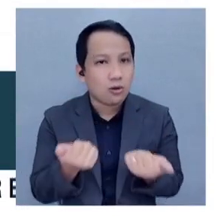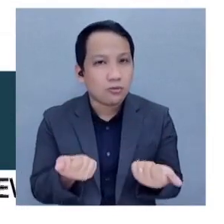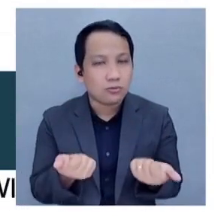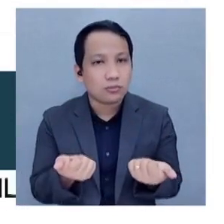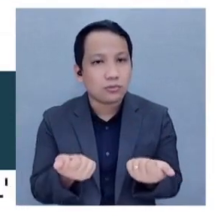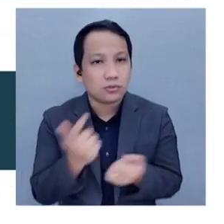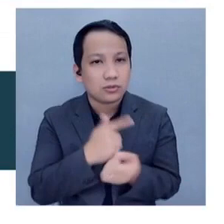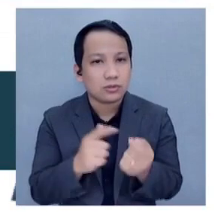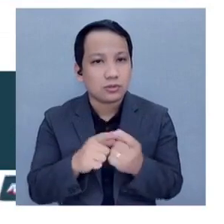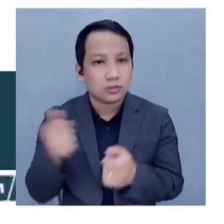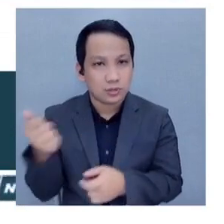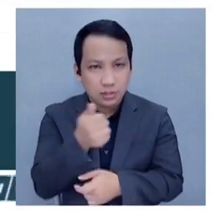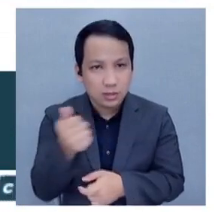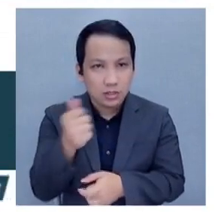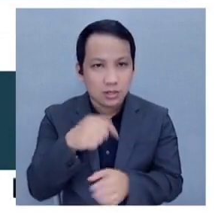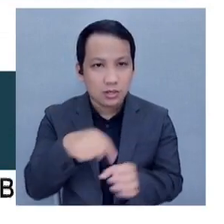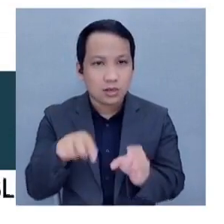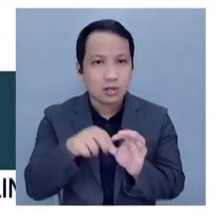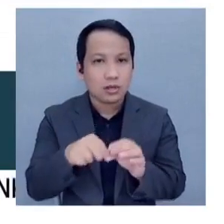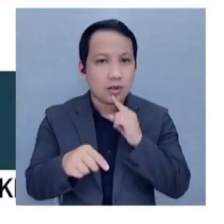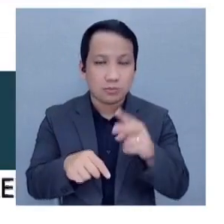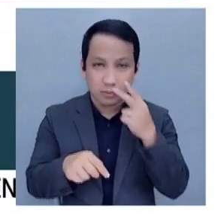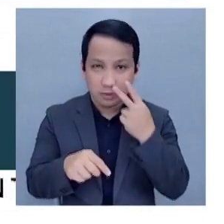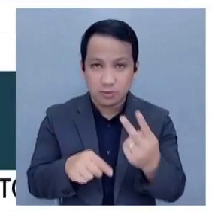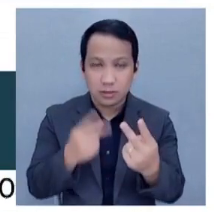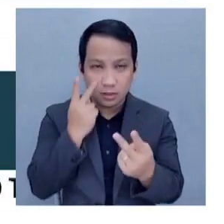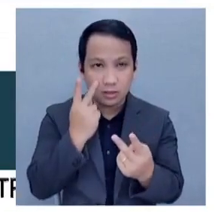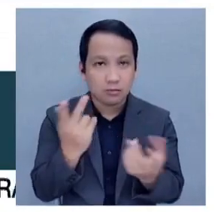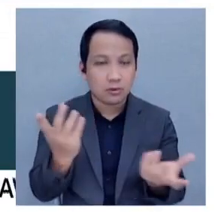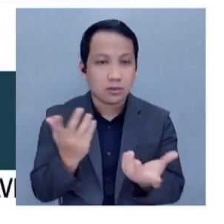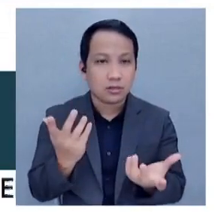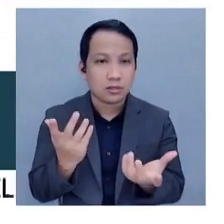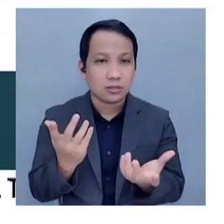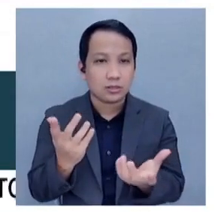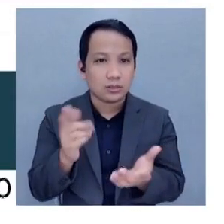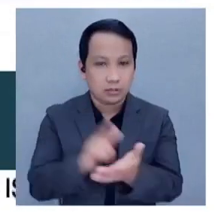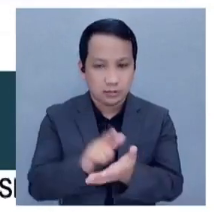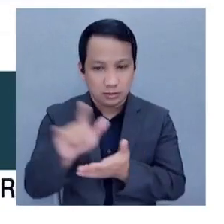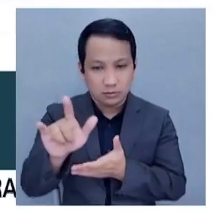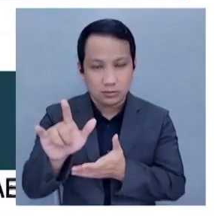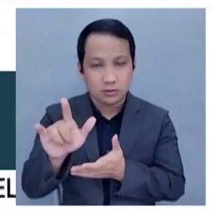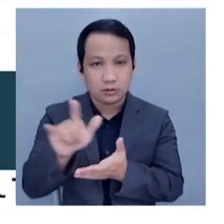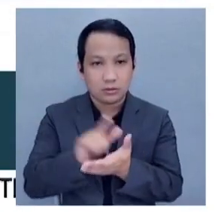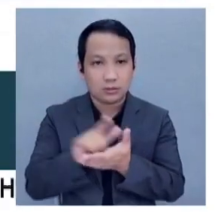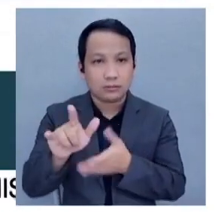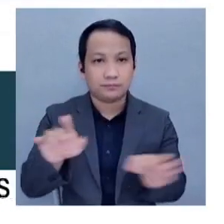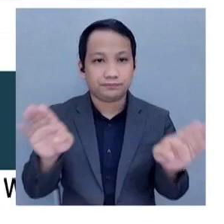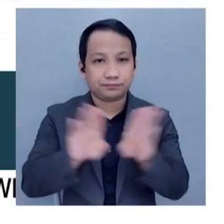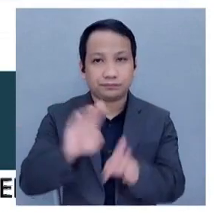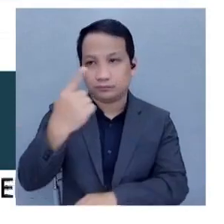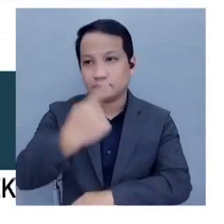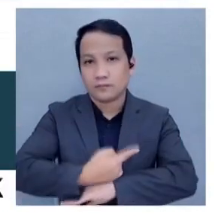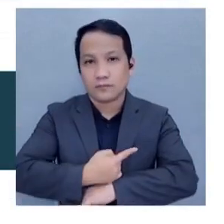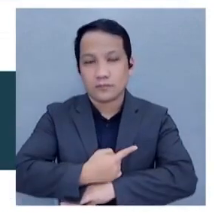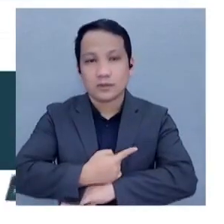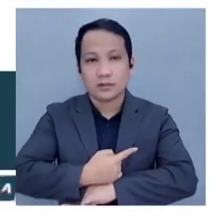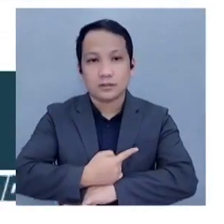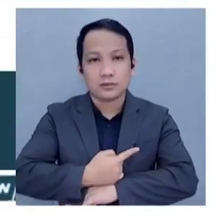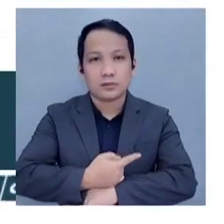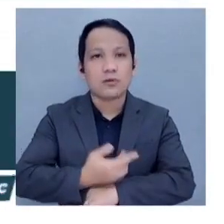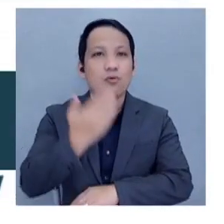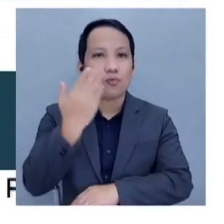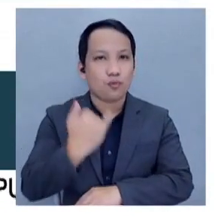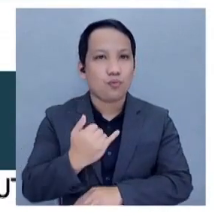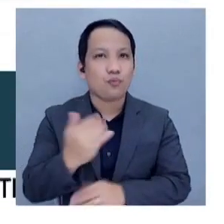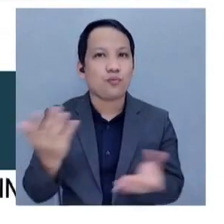transportation? You saw when the airport shut down for one day, what chaos it